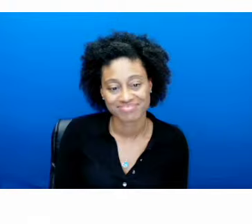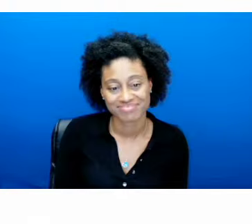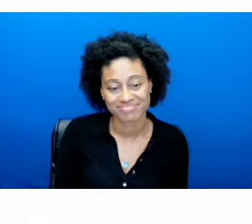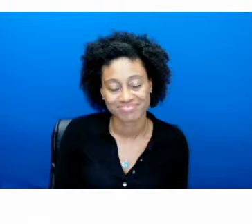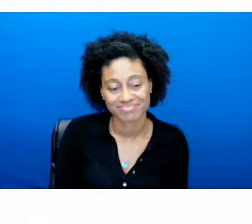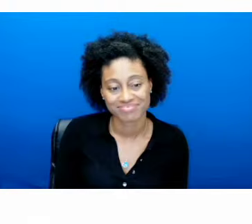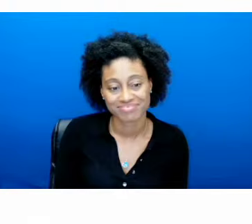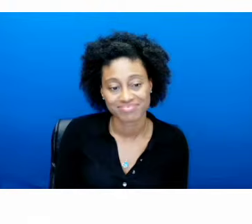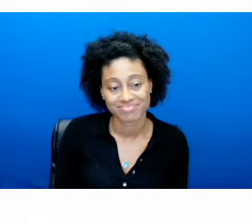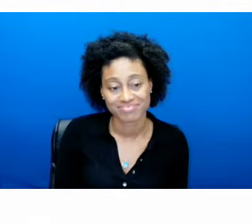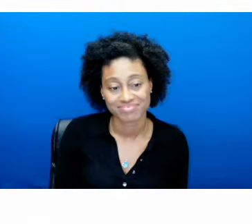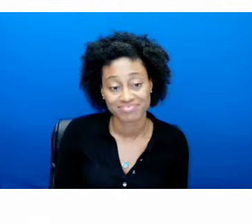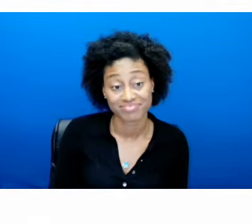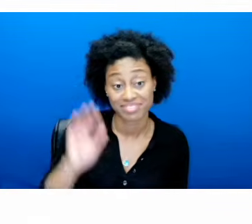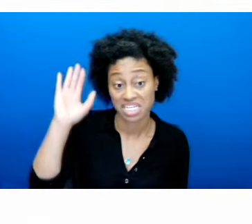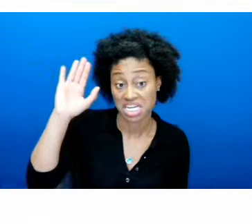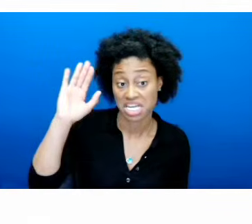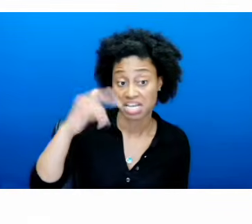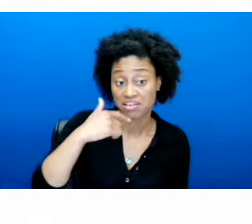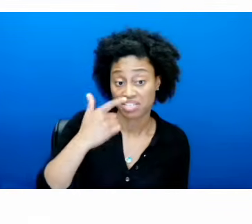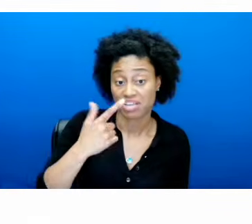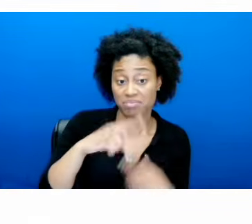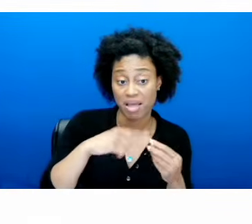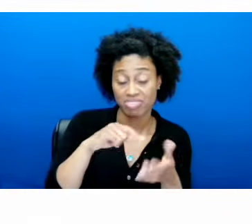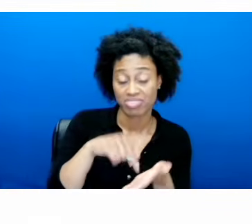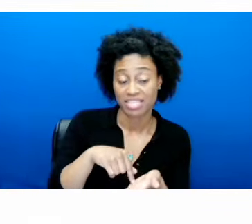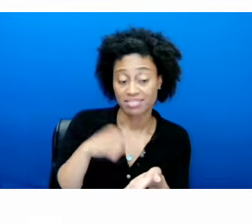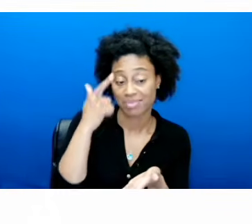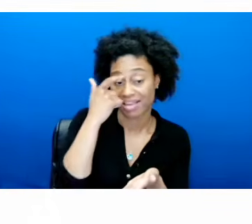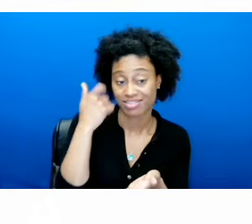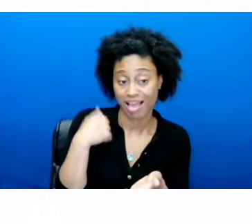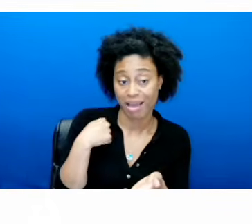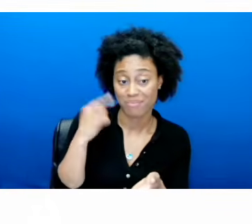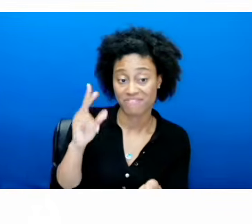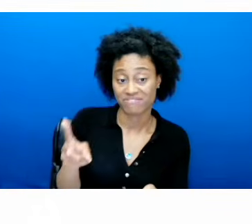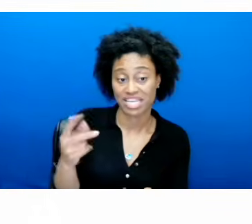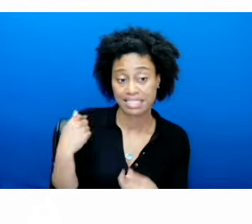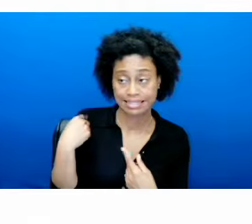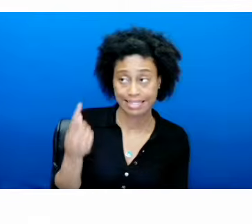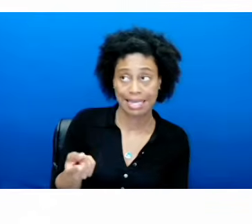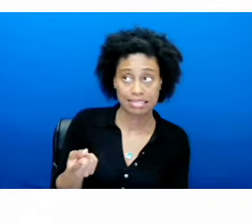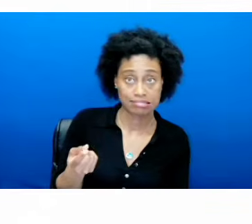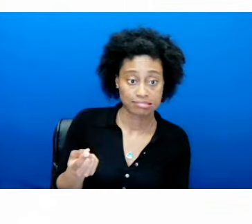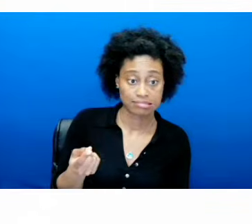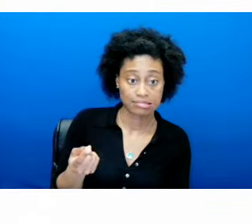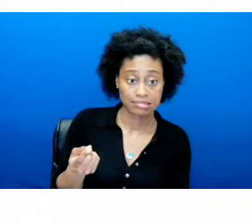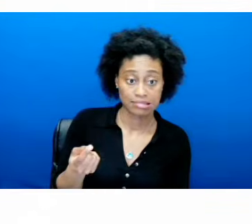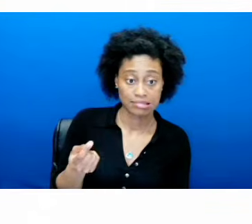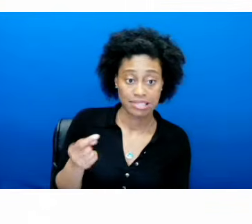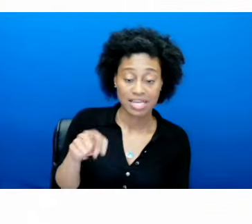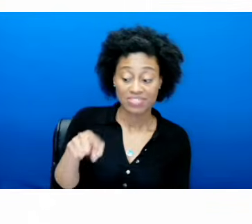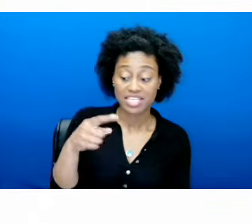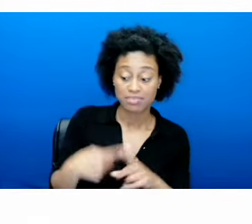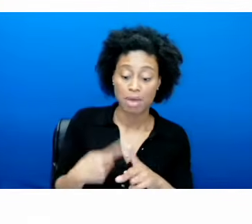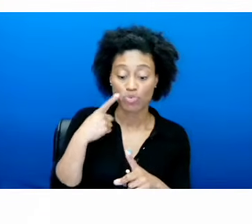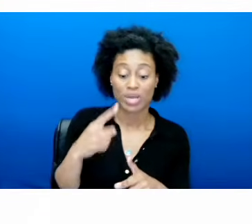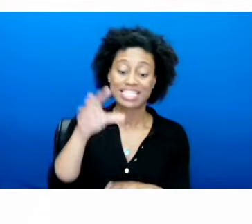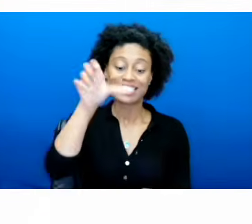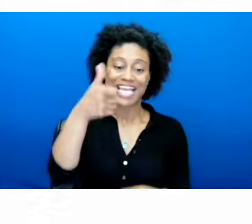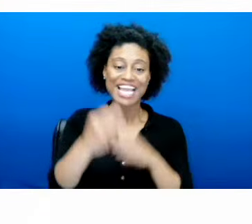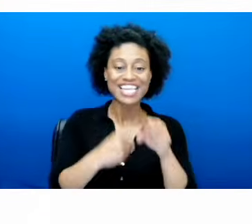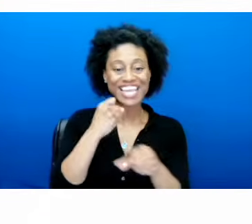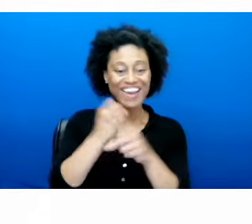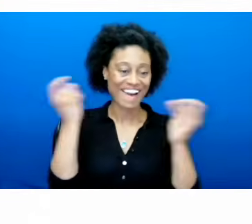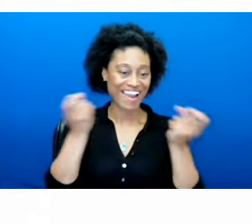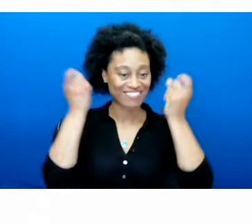Well, I can talk about this because I've been vegan since this month is 10 years vegan for me.